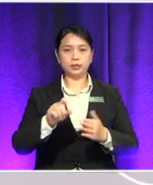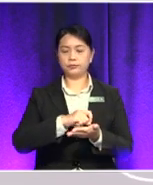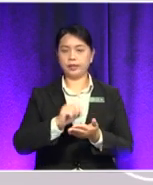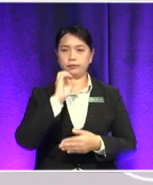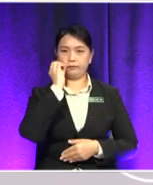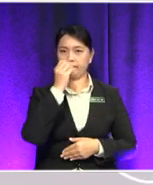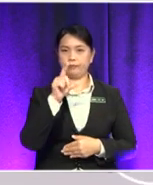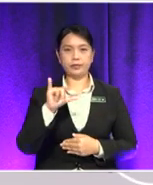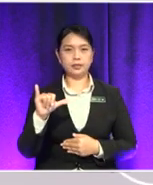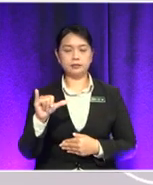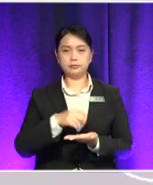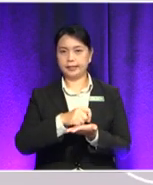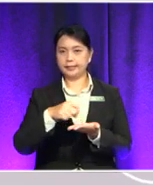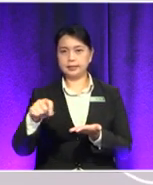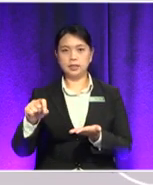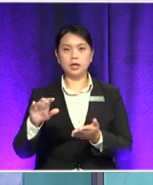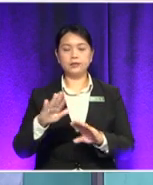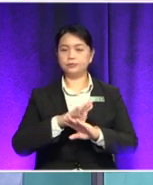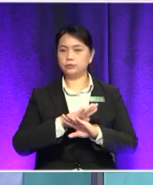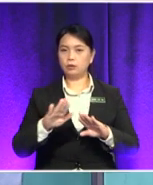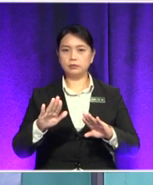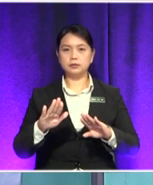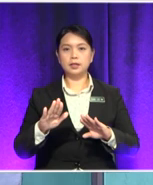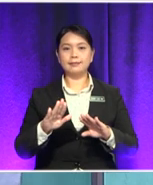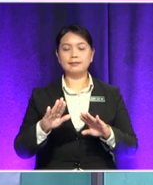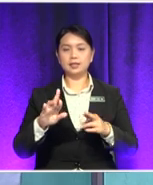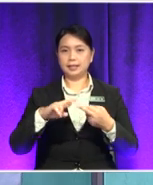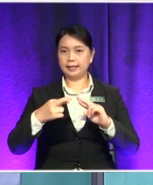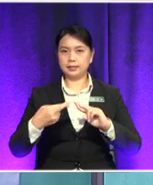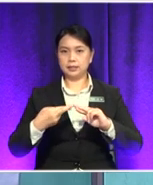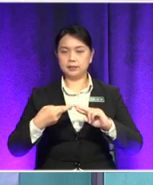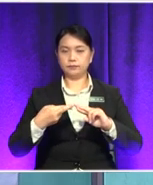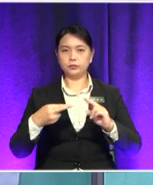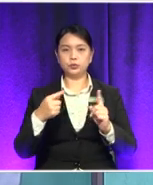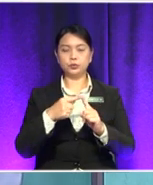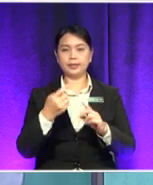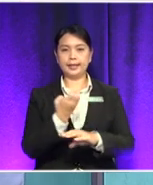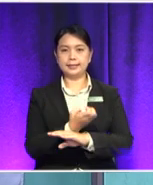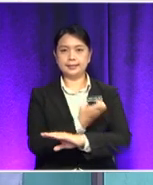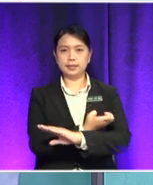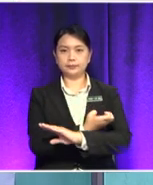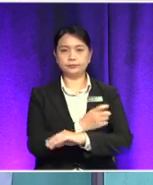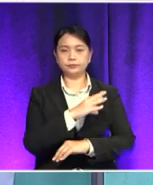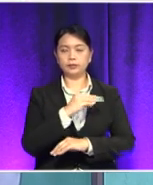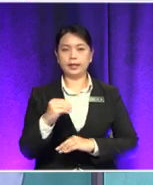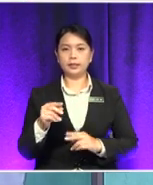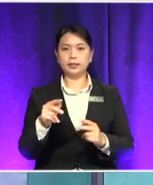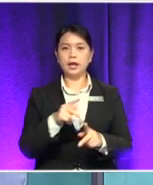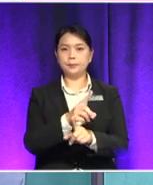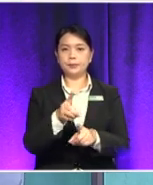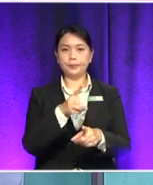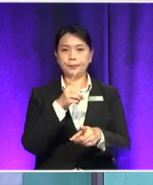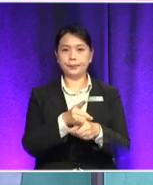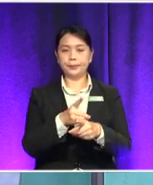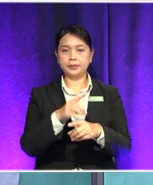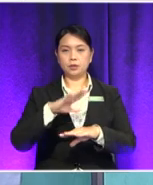to the to the letter or something that you to the to the essay. And appropriateness of